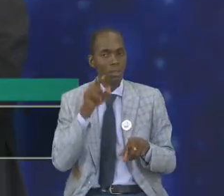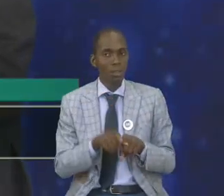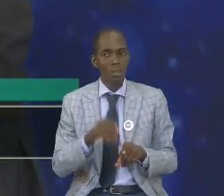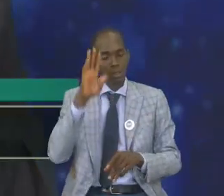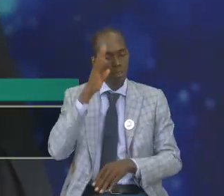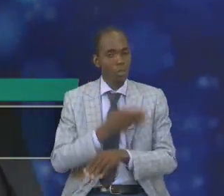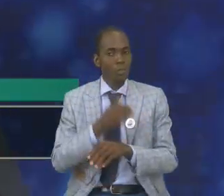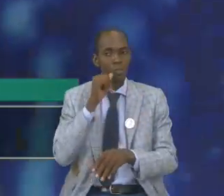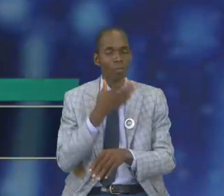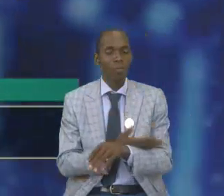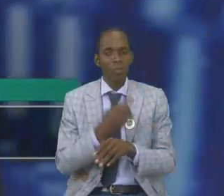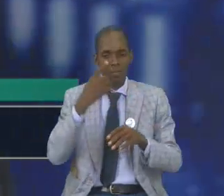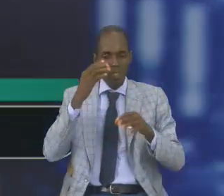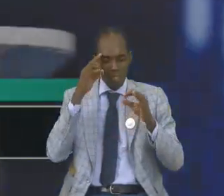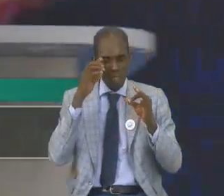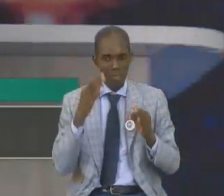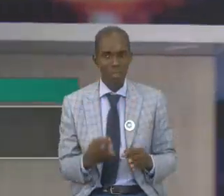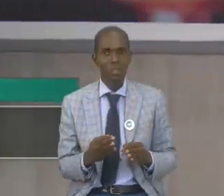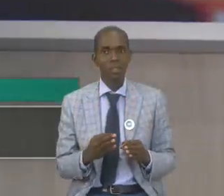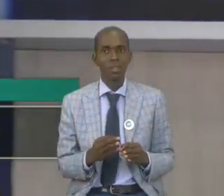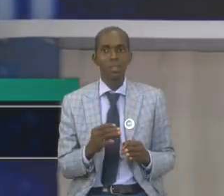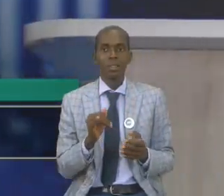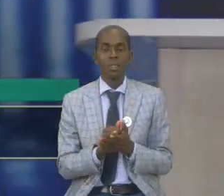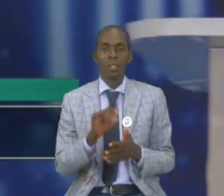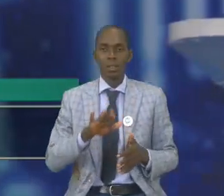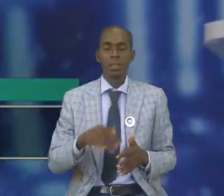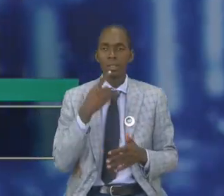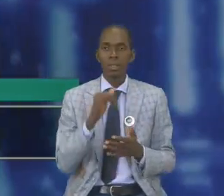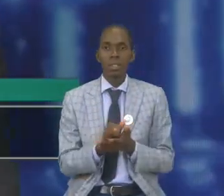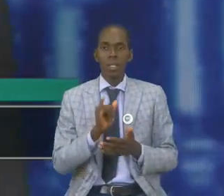took the initiative. And that lady said, I came